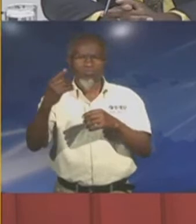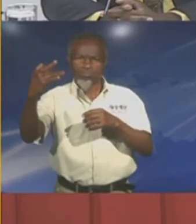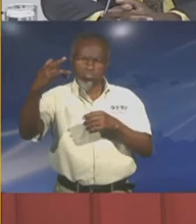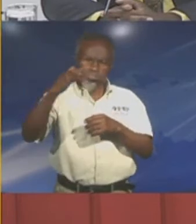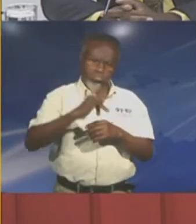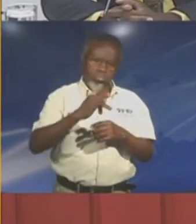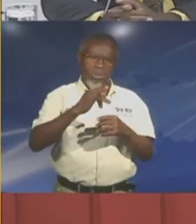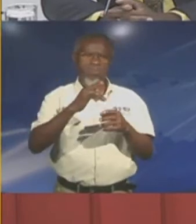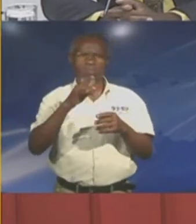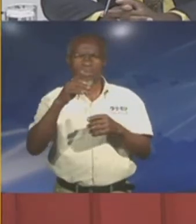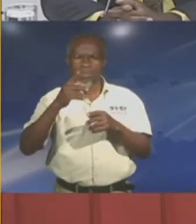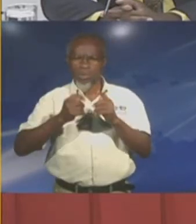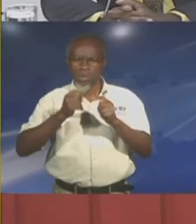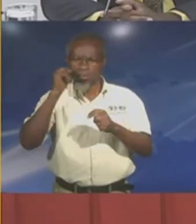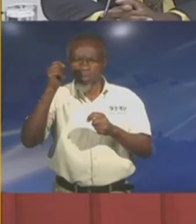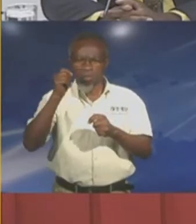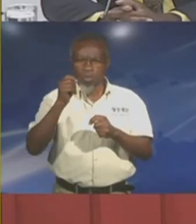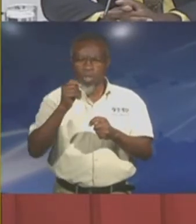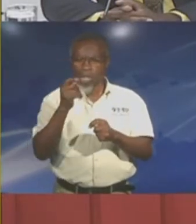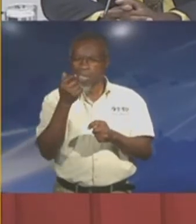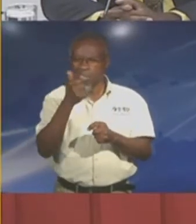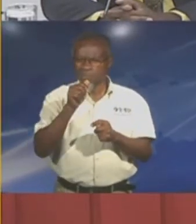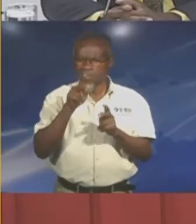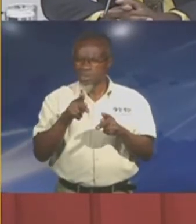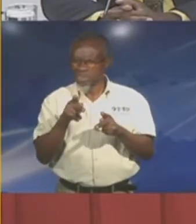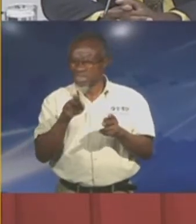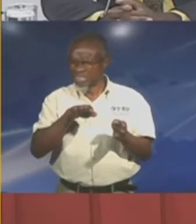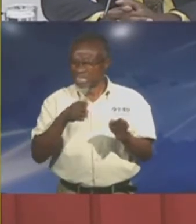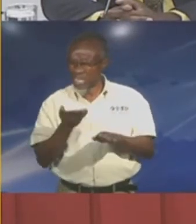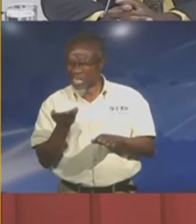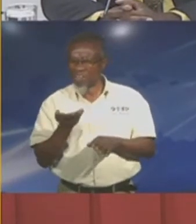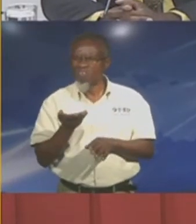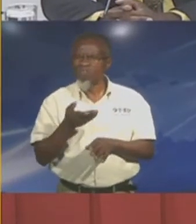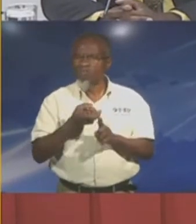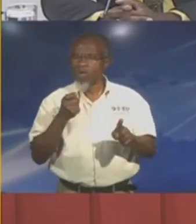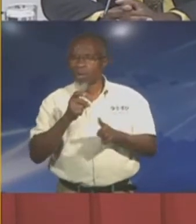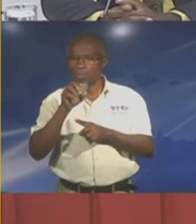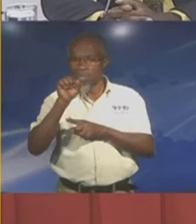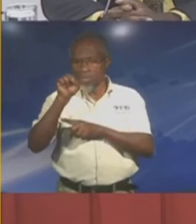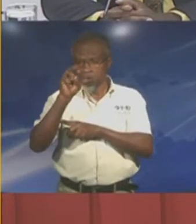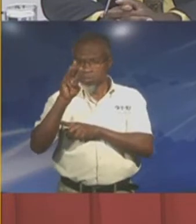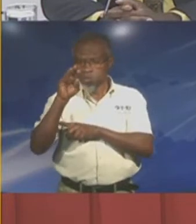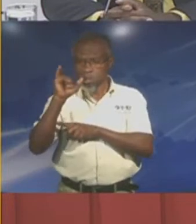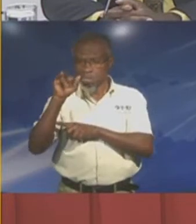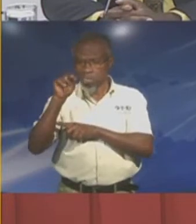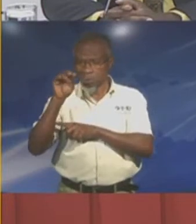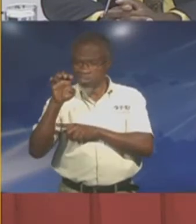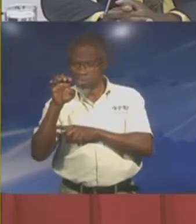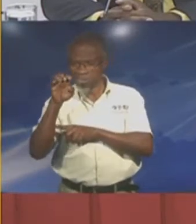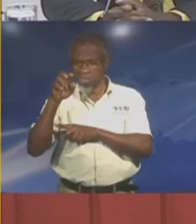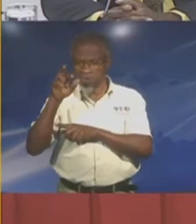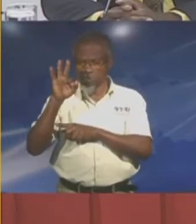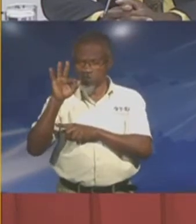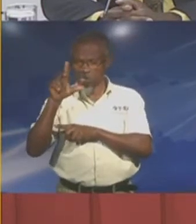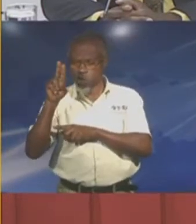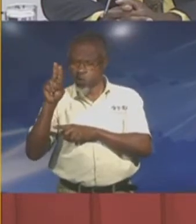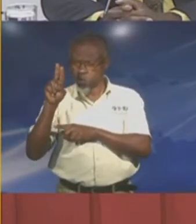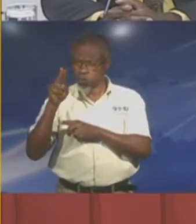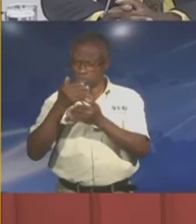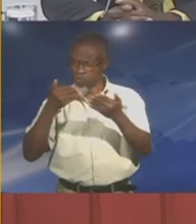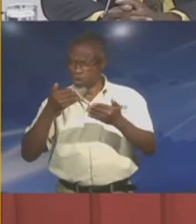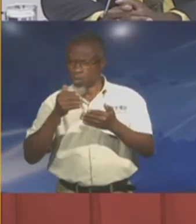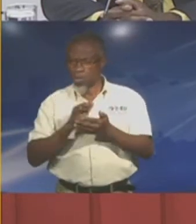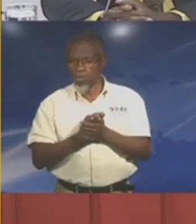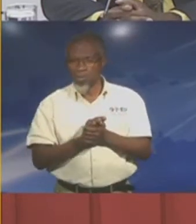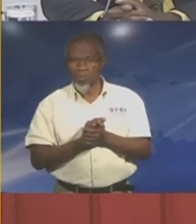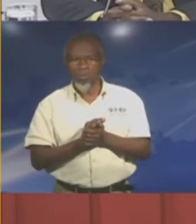flu? And secondly, Dr. Hines, what are we in another wave of